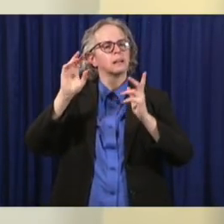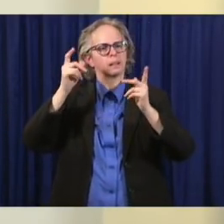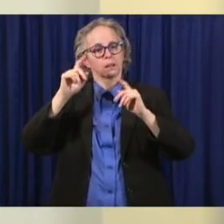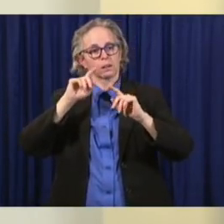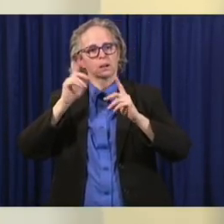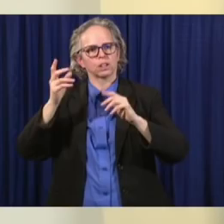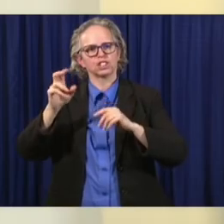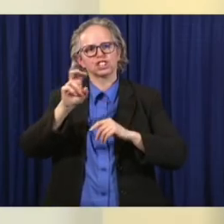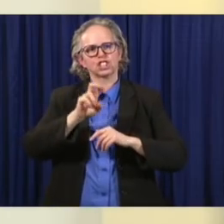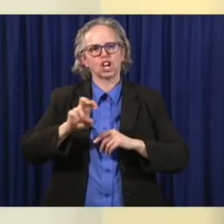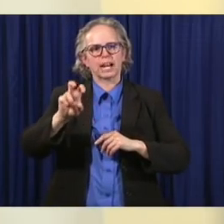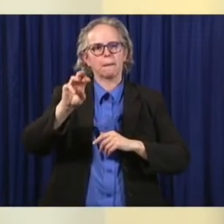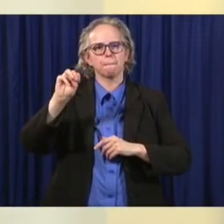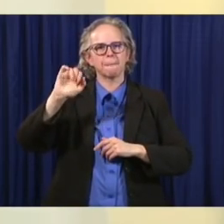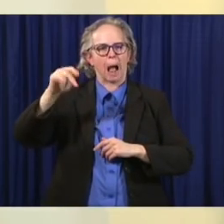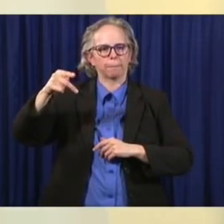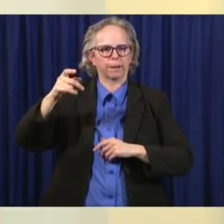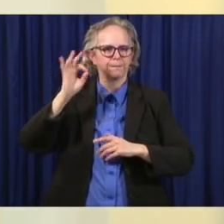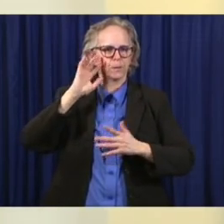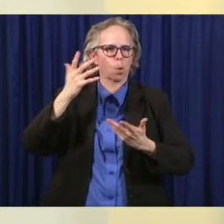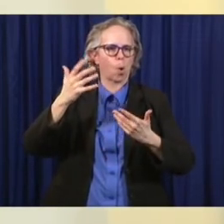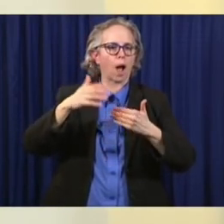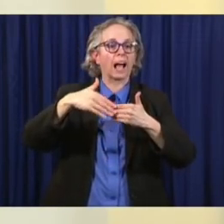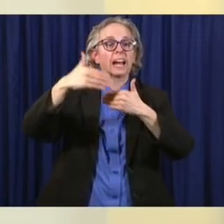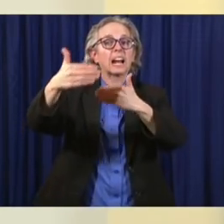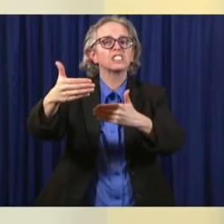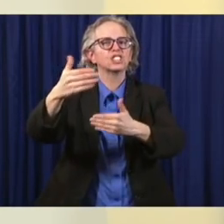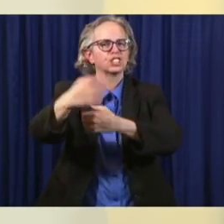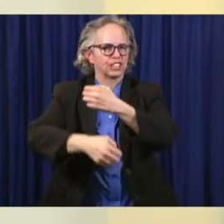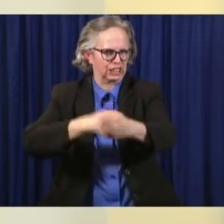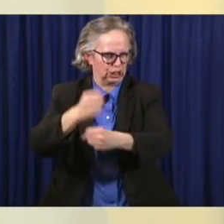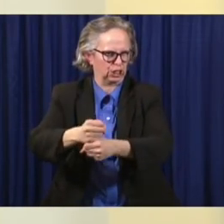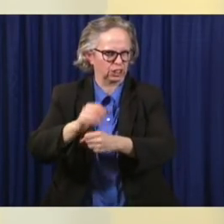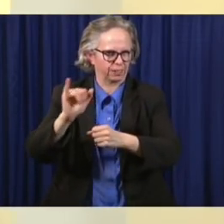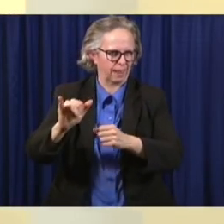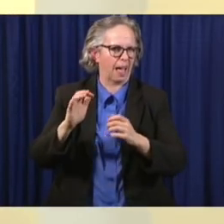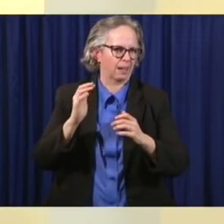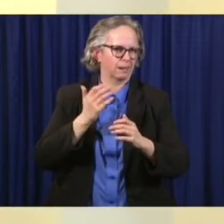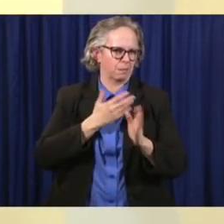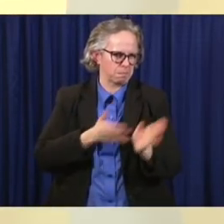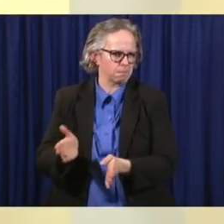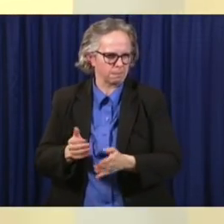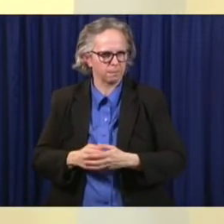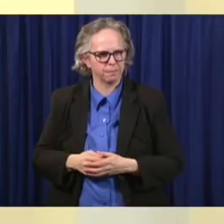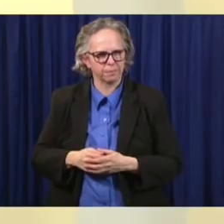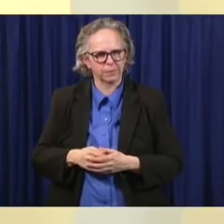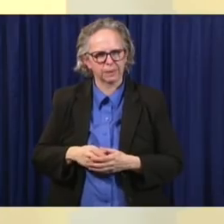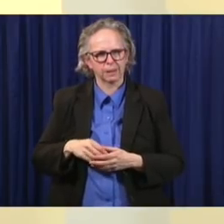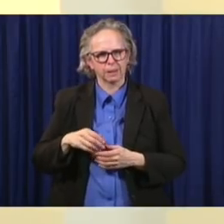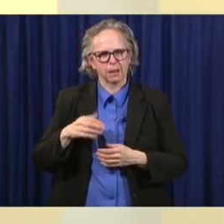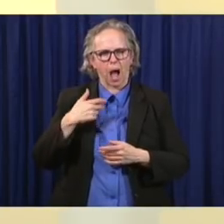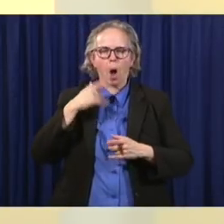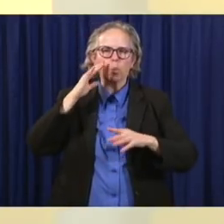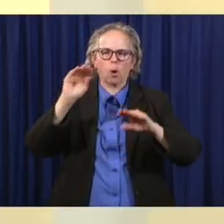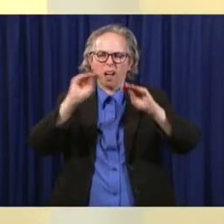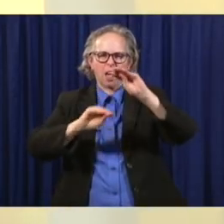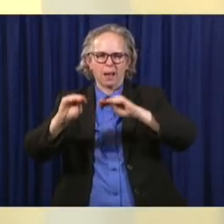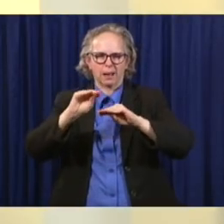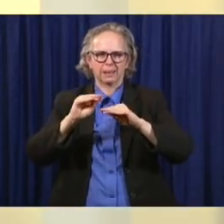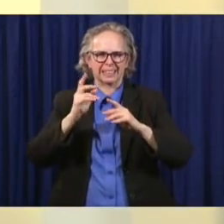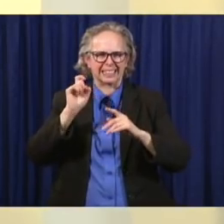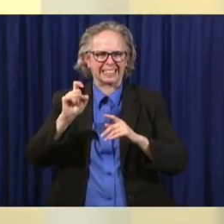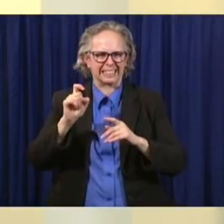ahead and where we've been so far. But up here, and I'll do this bigger next time I think I need an old poster board, I'm missing